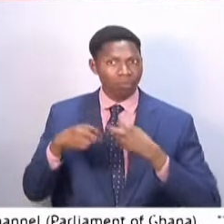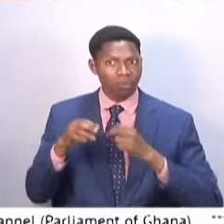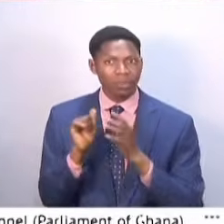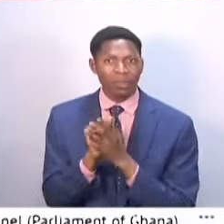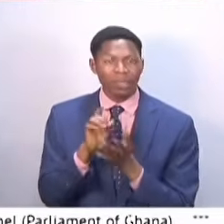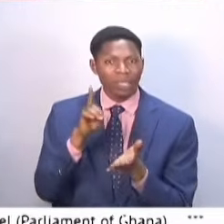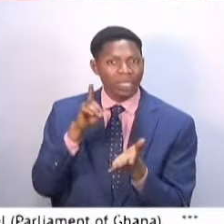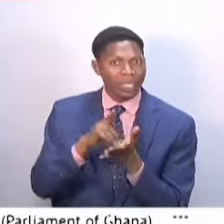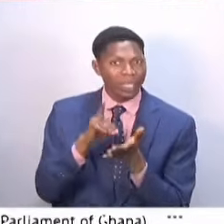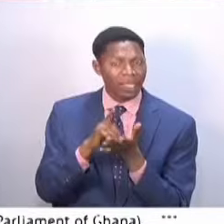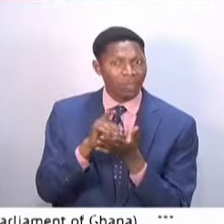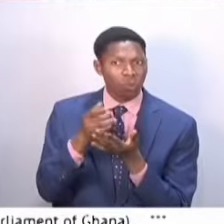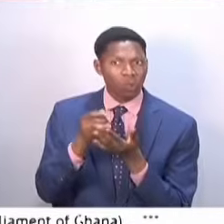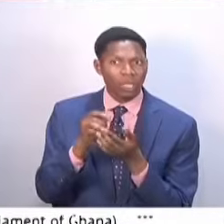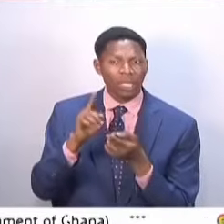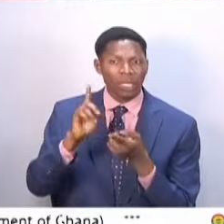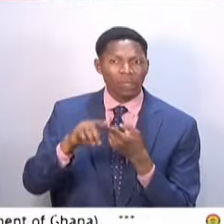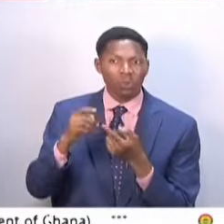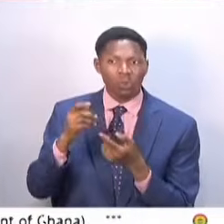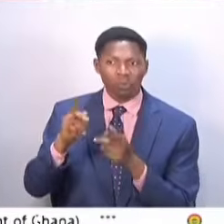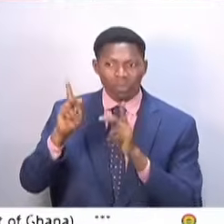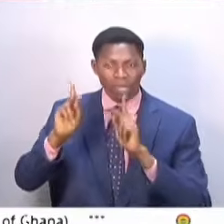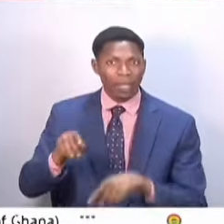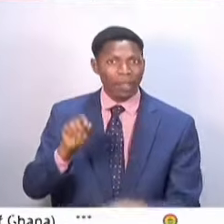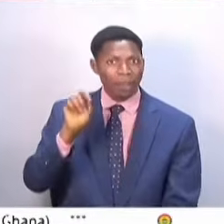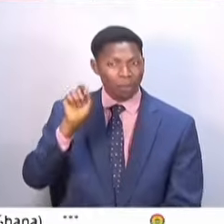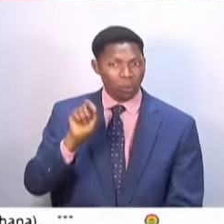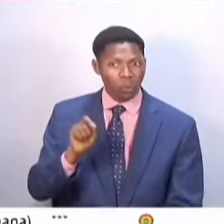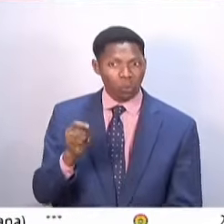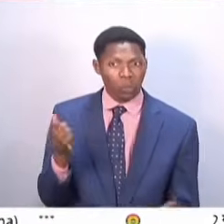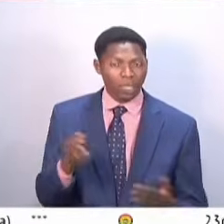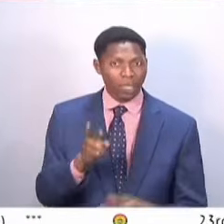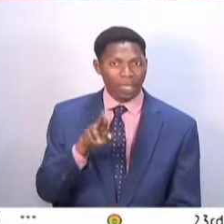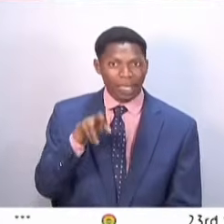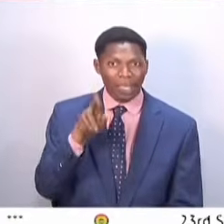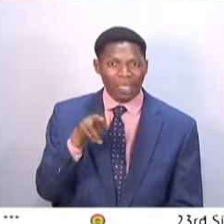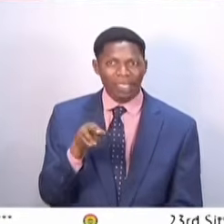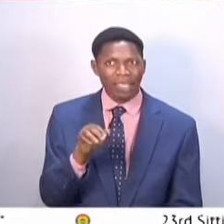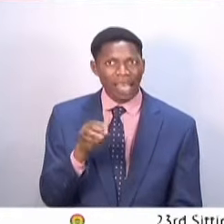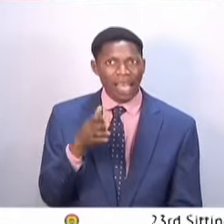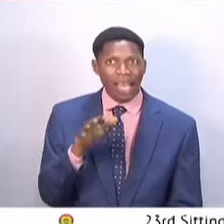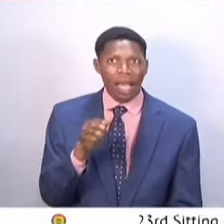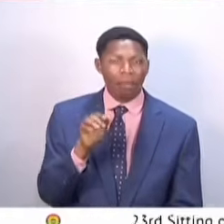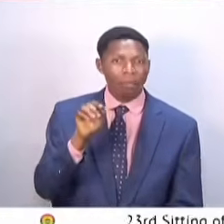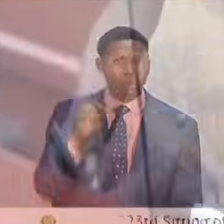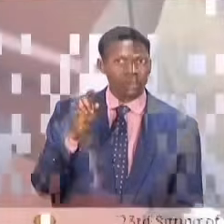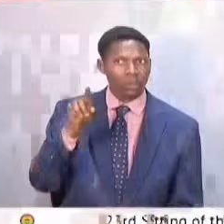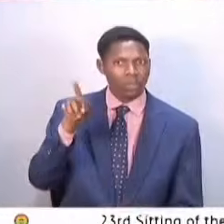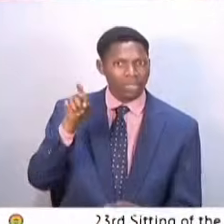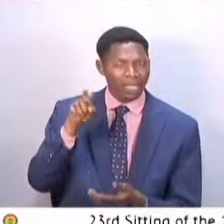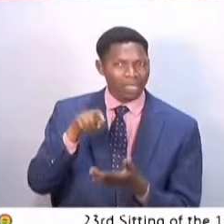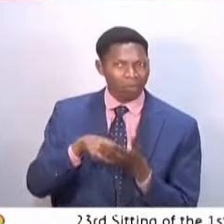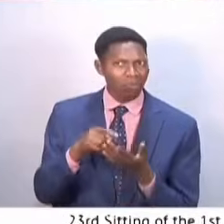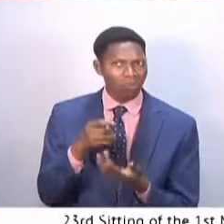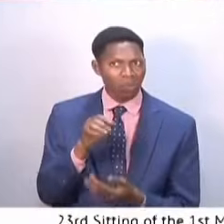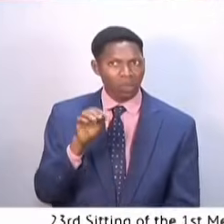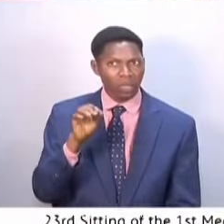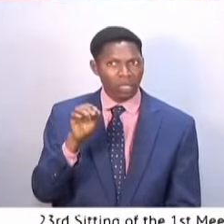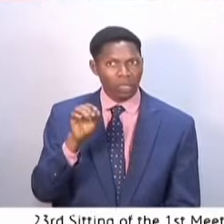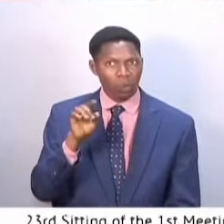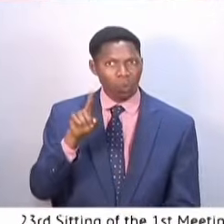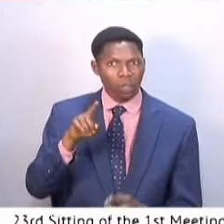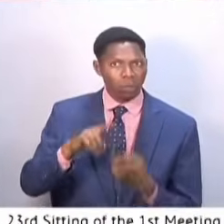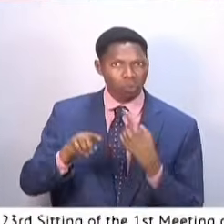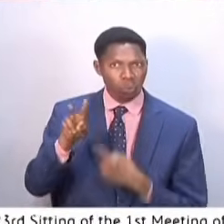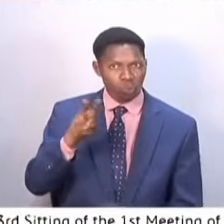doctor to patient ratio in Accra here is about 1 to 1,200, But when you take Oti